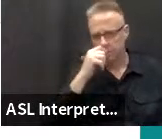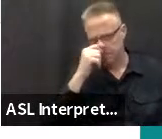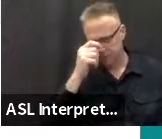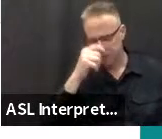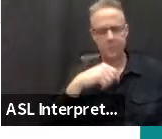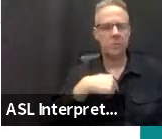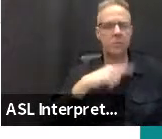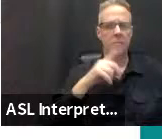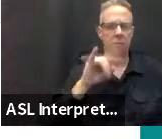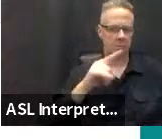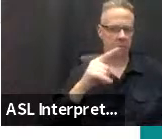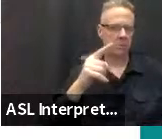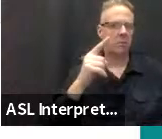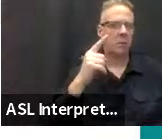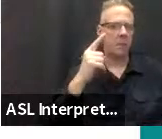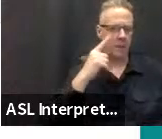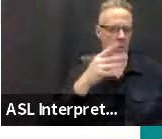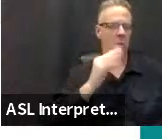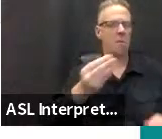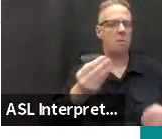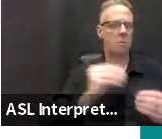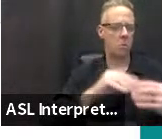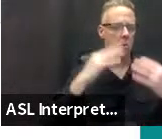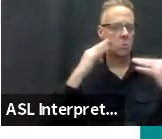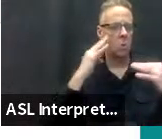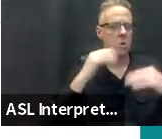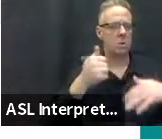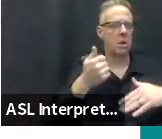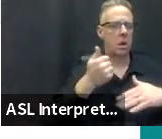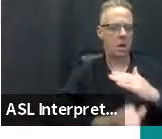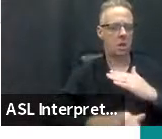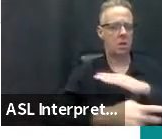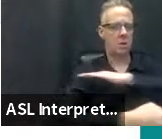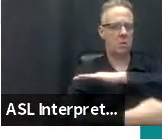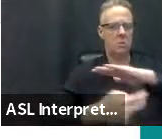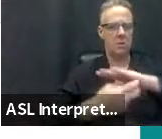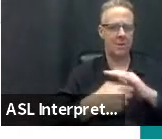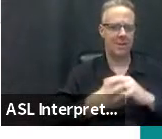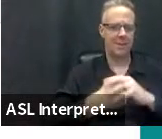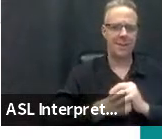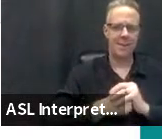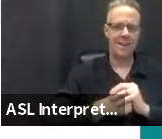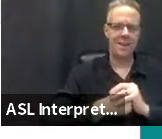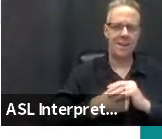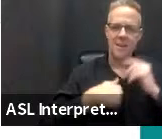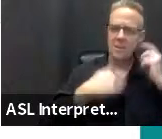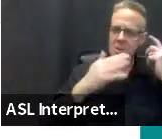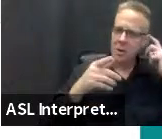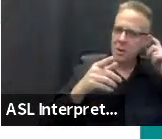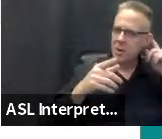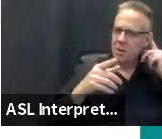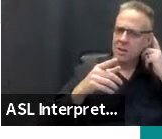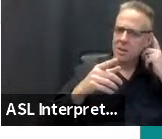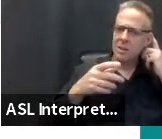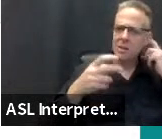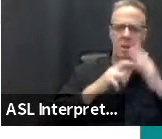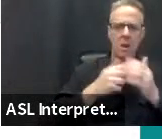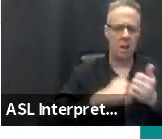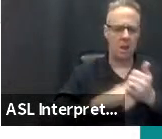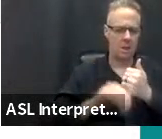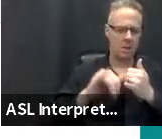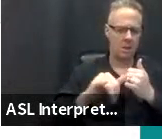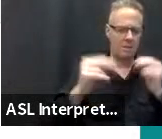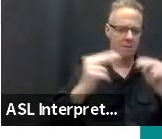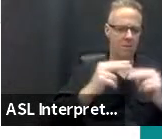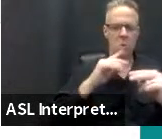Yeah, we did think that it would be noisier with being underneath the bridge. I don't know how much you ever stood underneath the freeway, but it's really